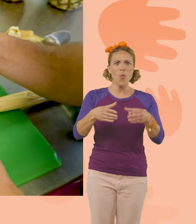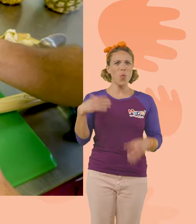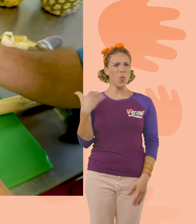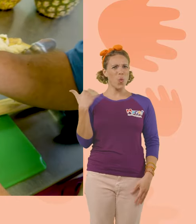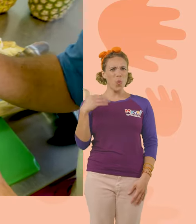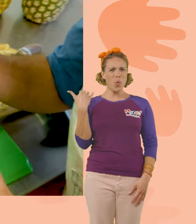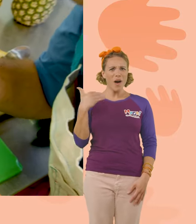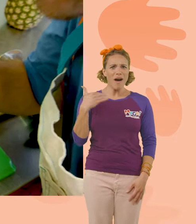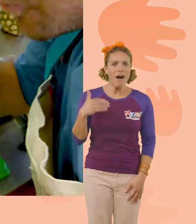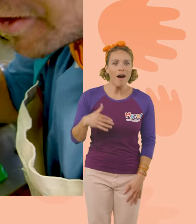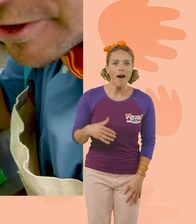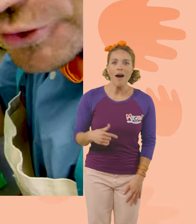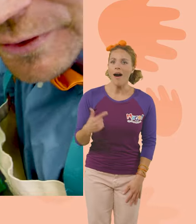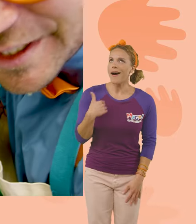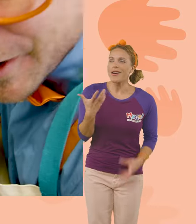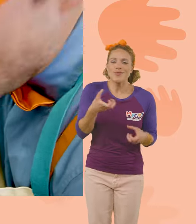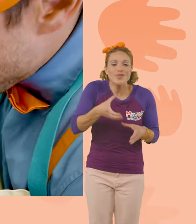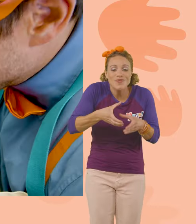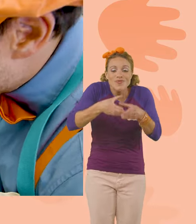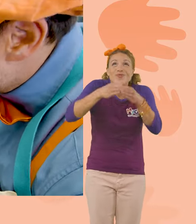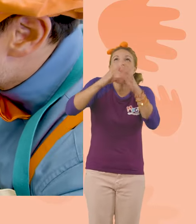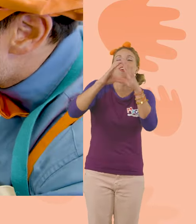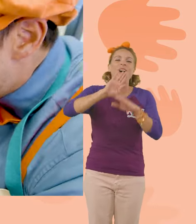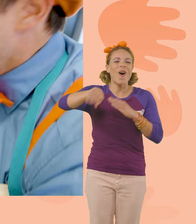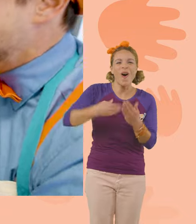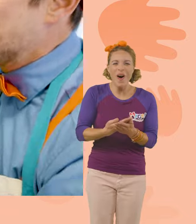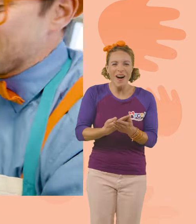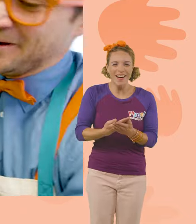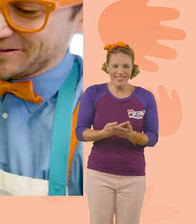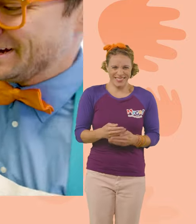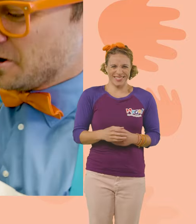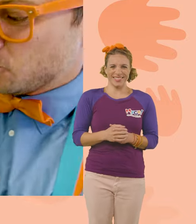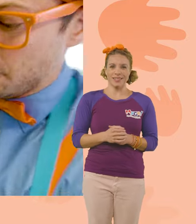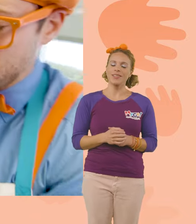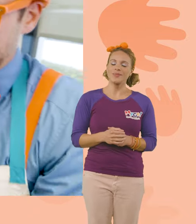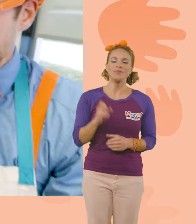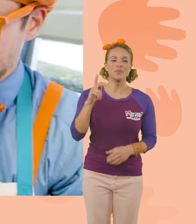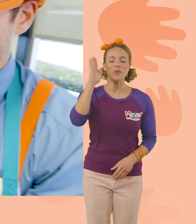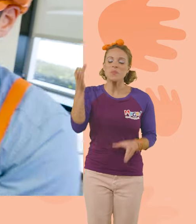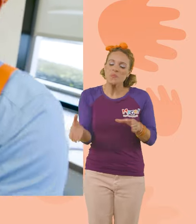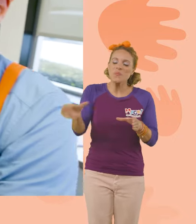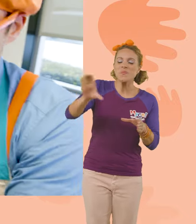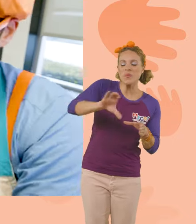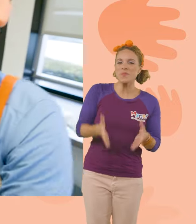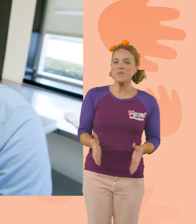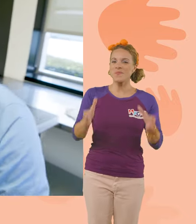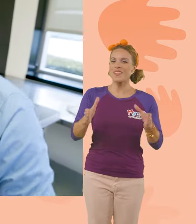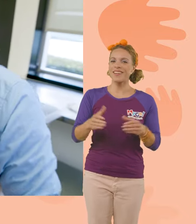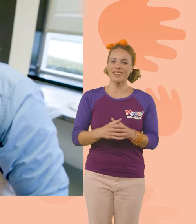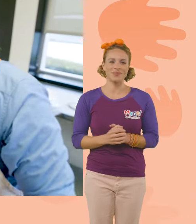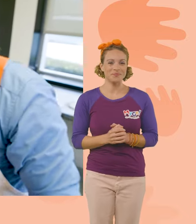All that liquid. I just want to drink it all up. Oh, okay. We'll put that in the bucket